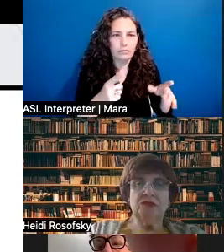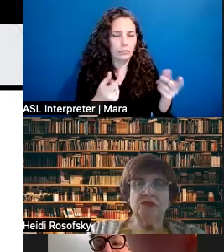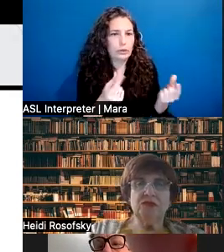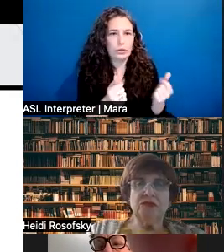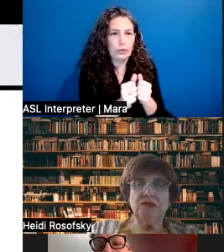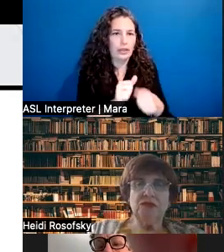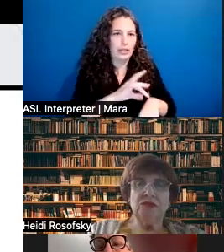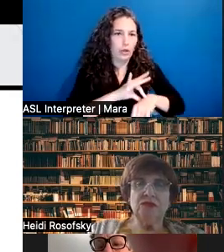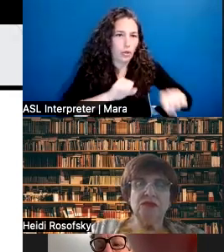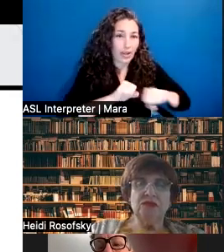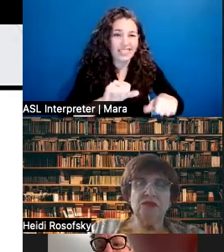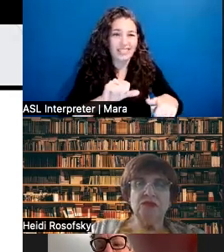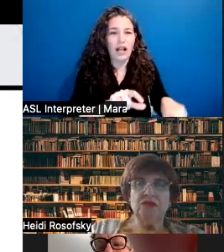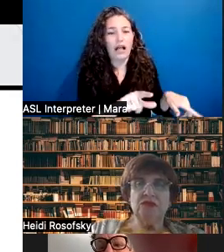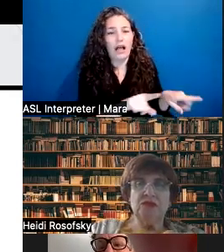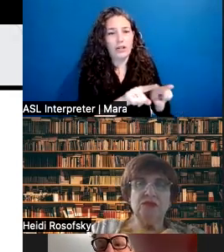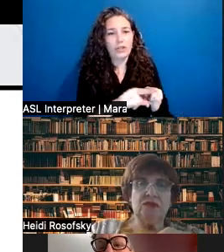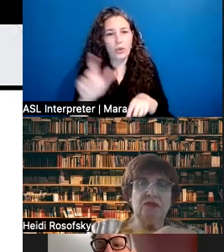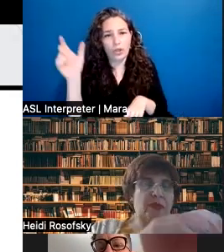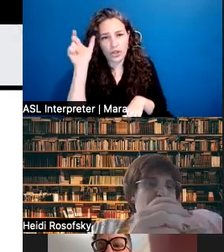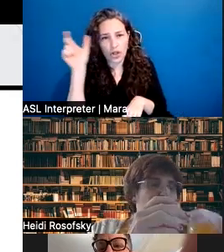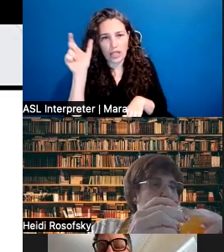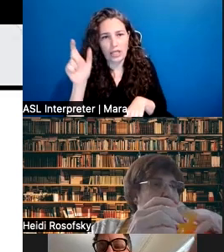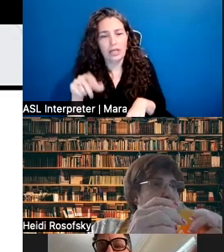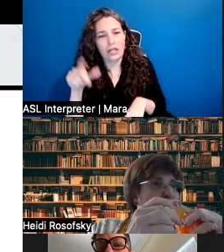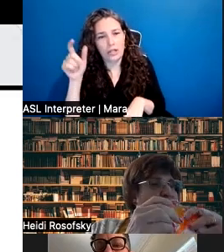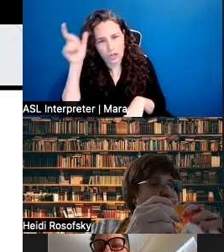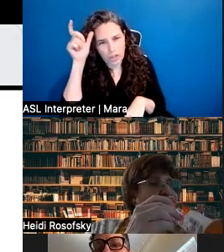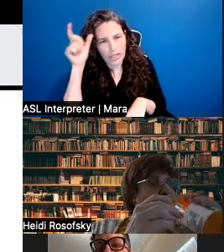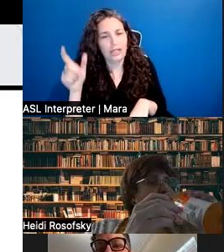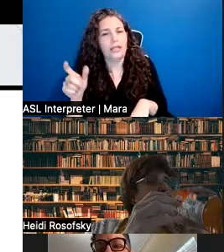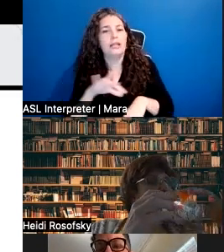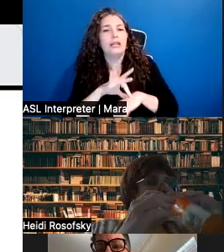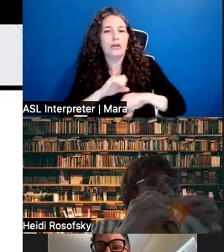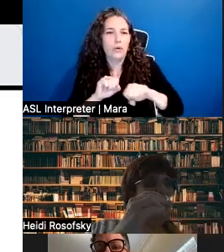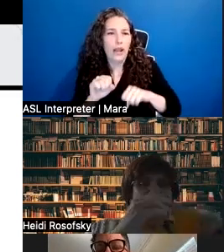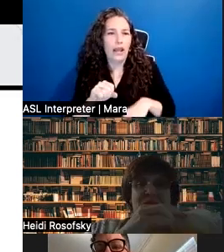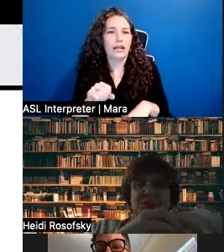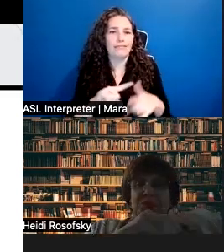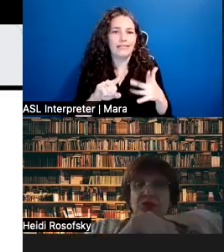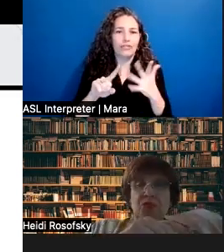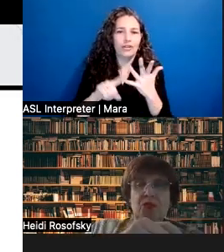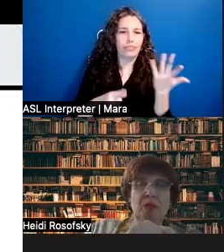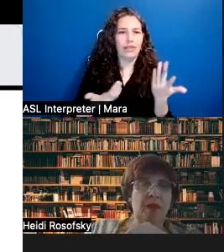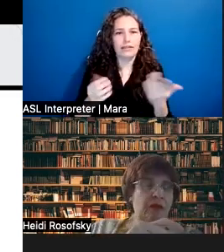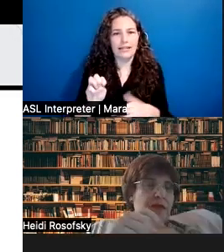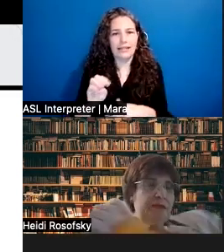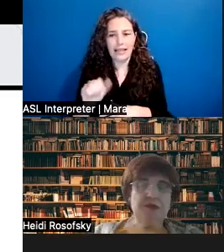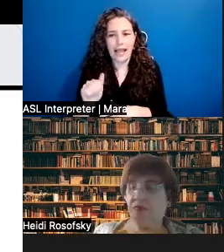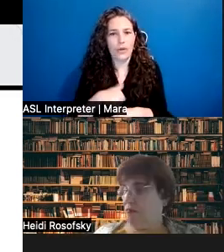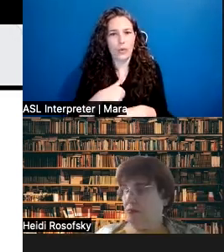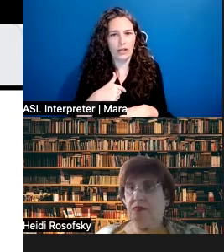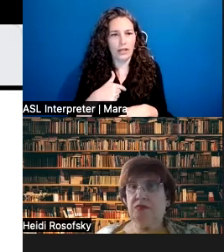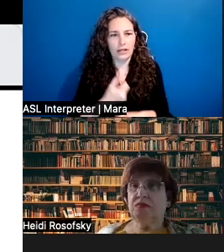to, the ECA, all of us would like to express our thoughts, prayers, and our sympathy for all those that have lost their lives in the Turkey